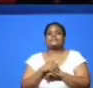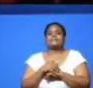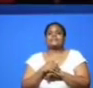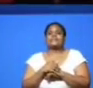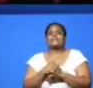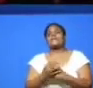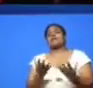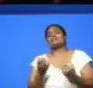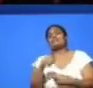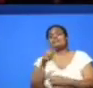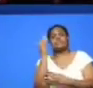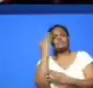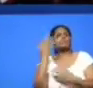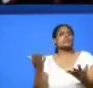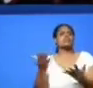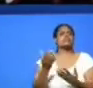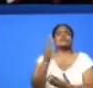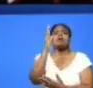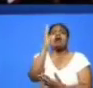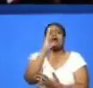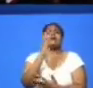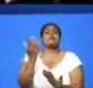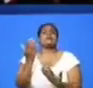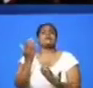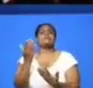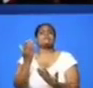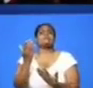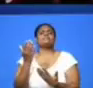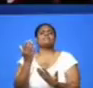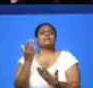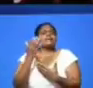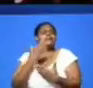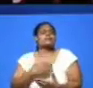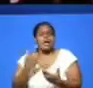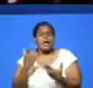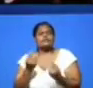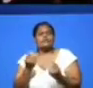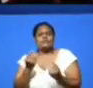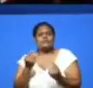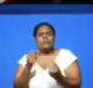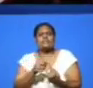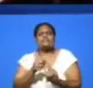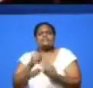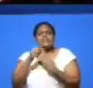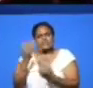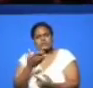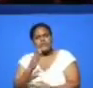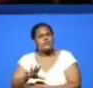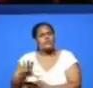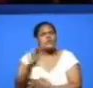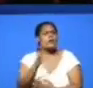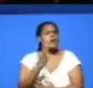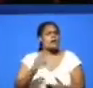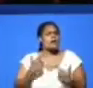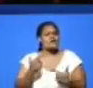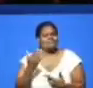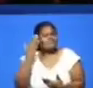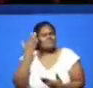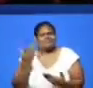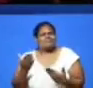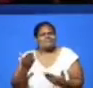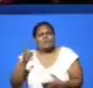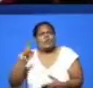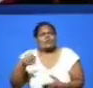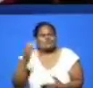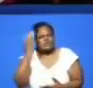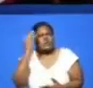that God wants to do something special in your life. I don't have to see your face. I don't have to know your name.